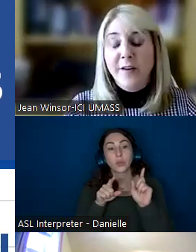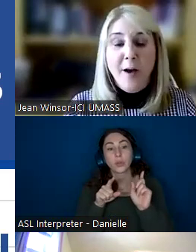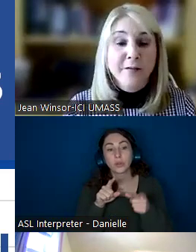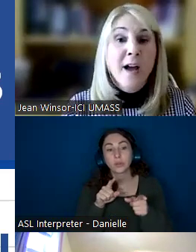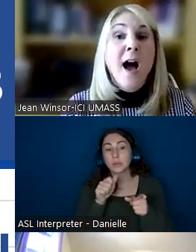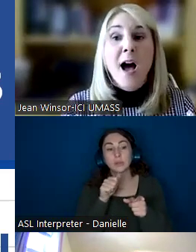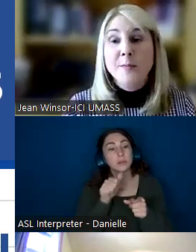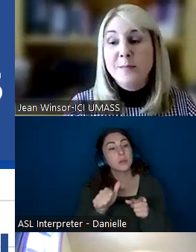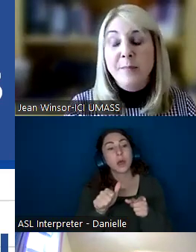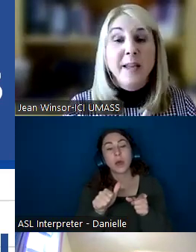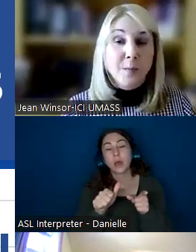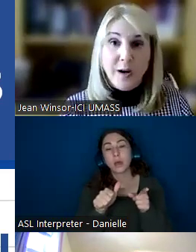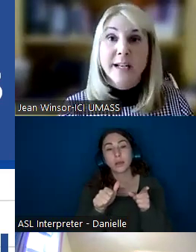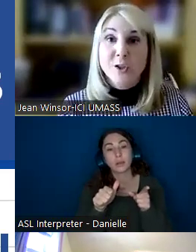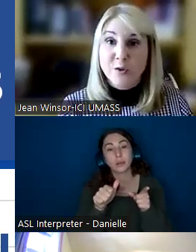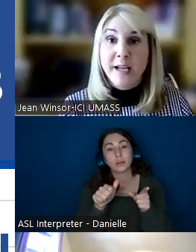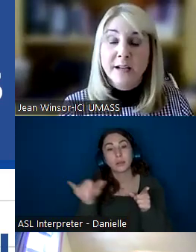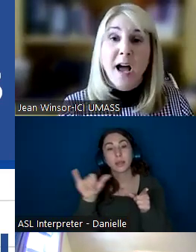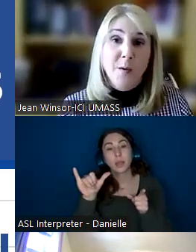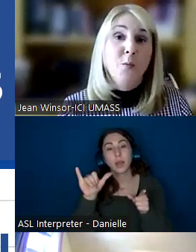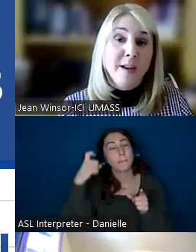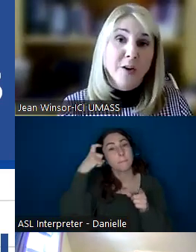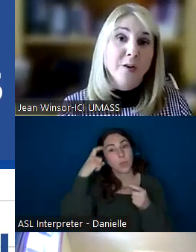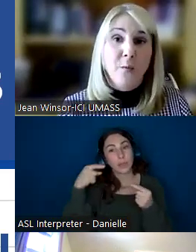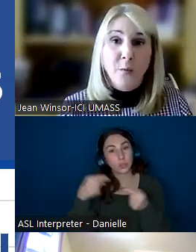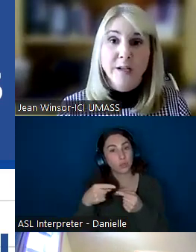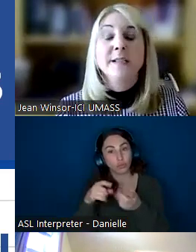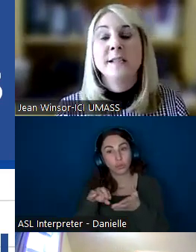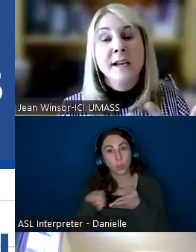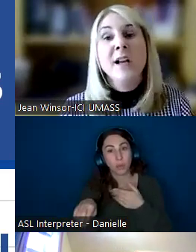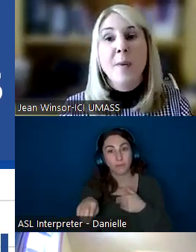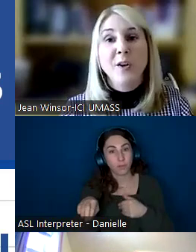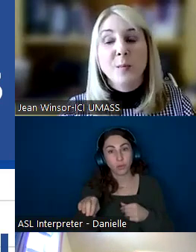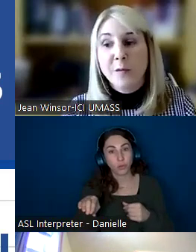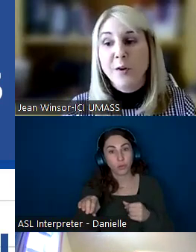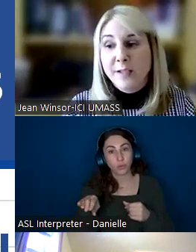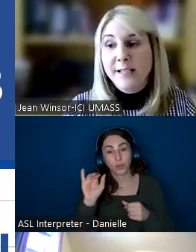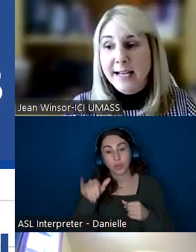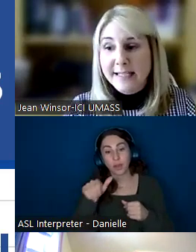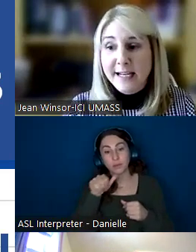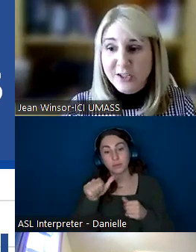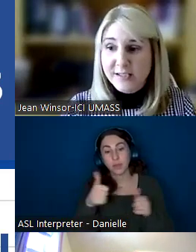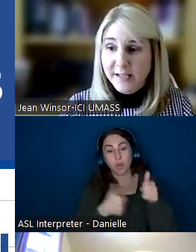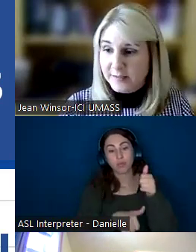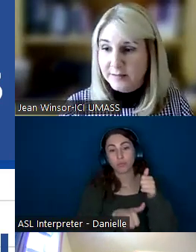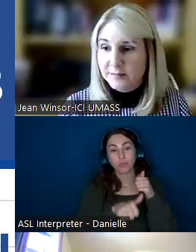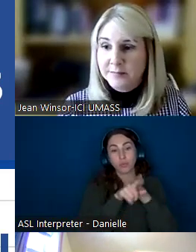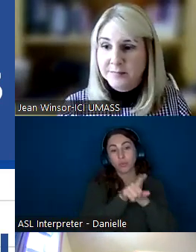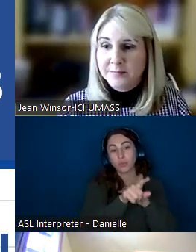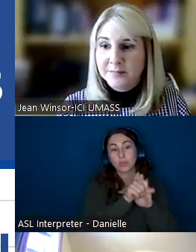representative of maybe like a brain injury waiver that wouldn't come under the purview of the state IDD